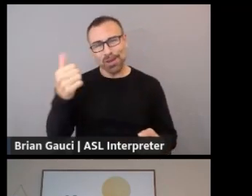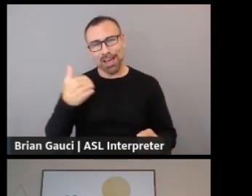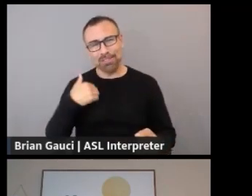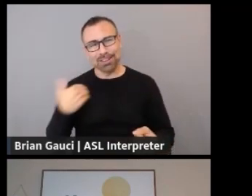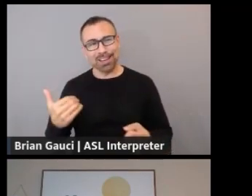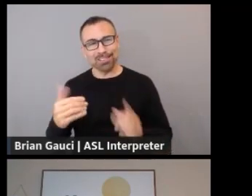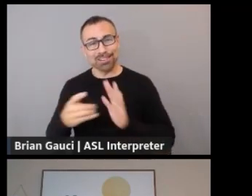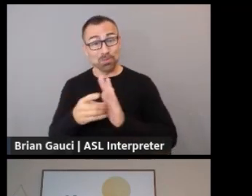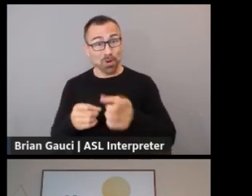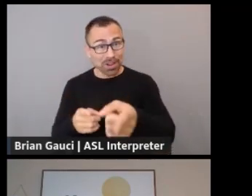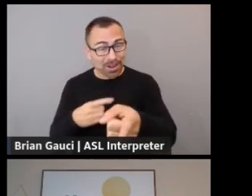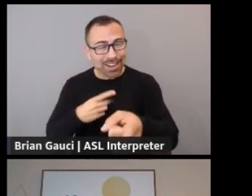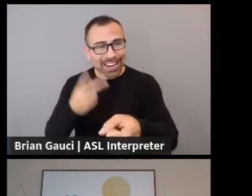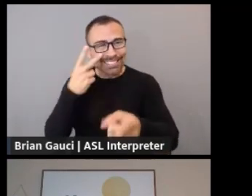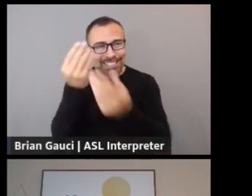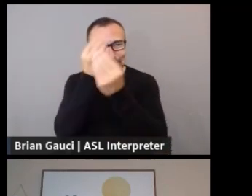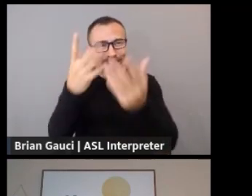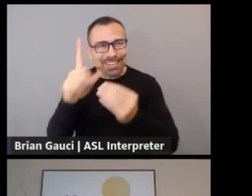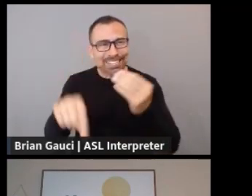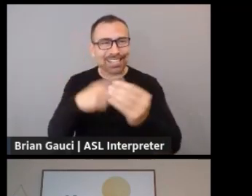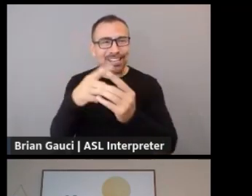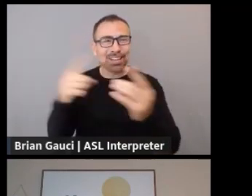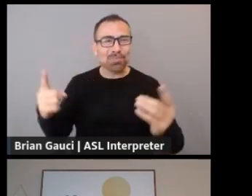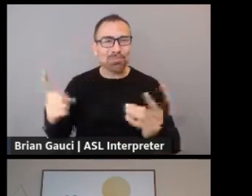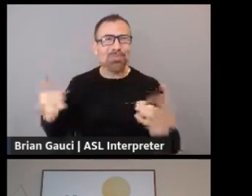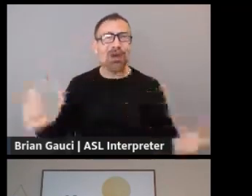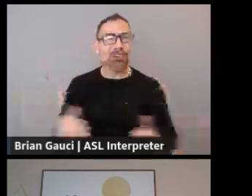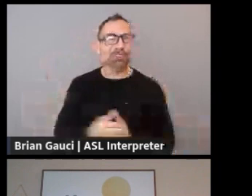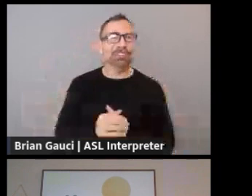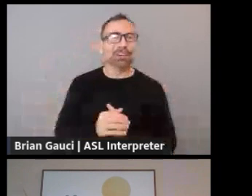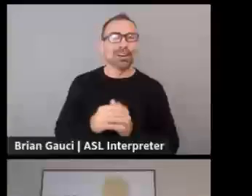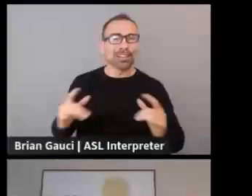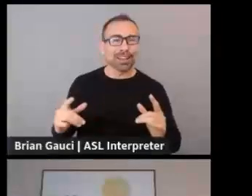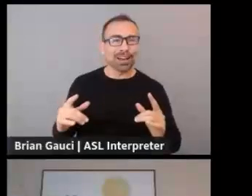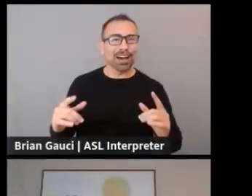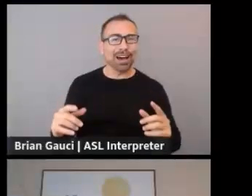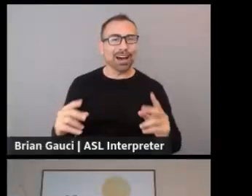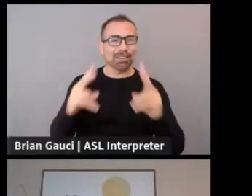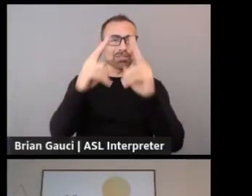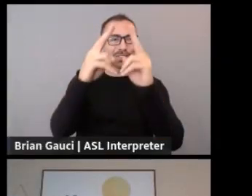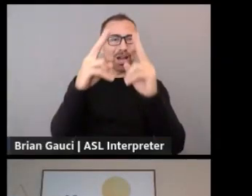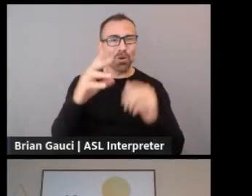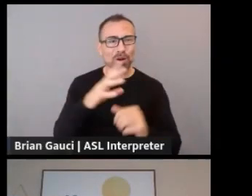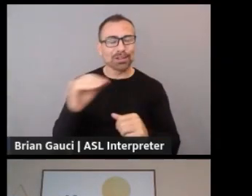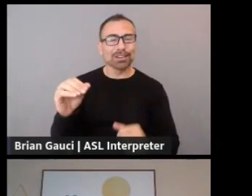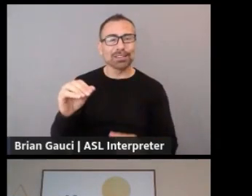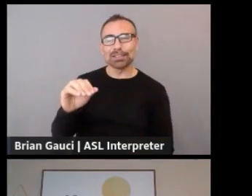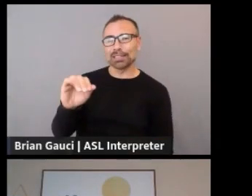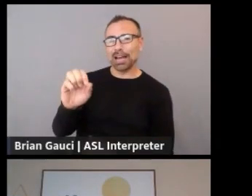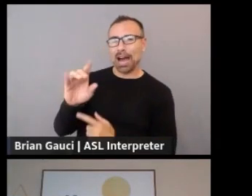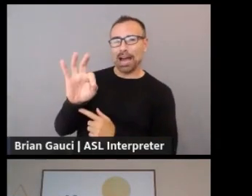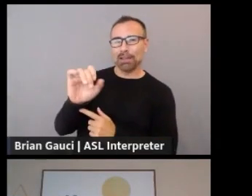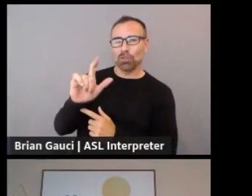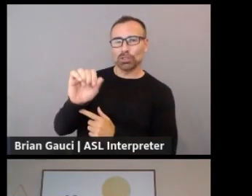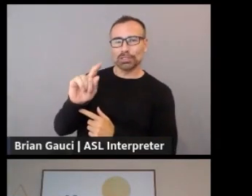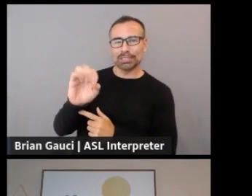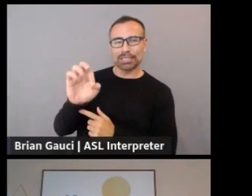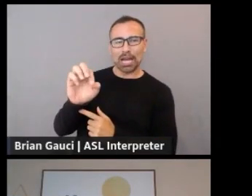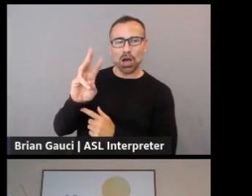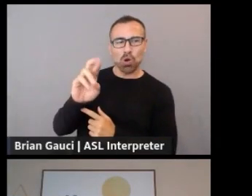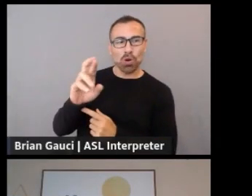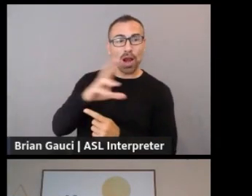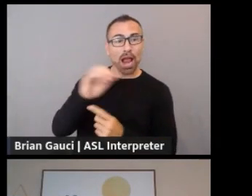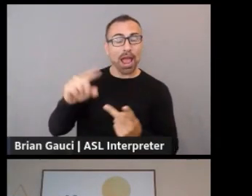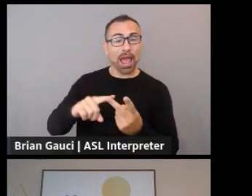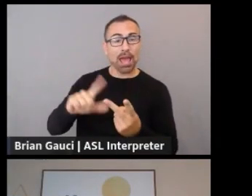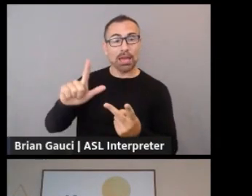which are great vacation spots this year. I want to just call out two things. One is definitely